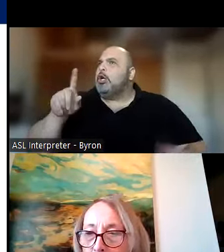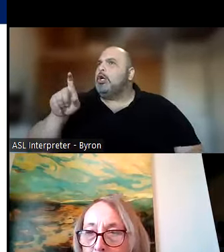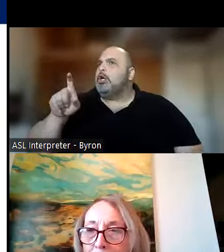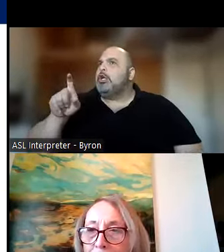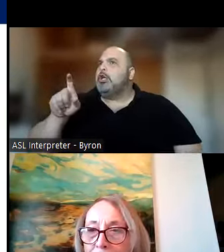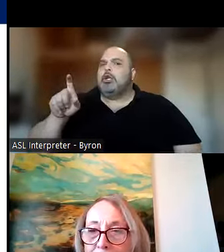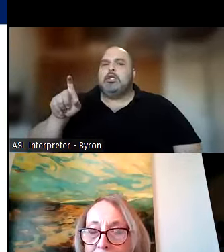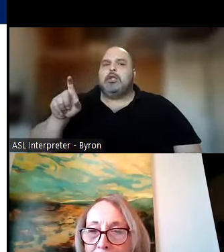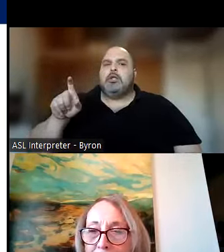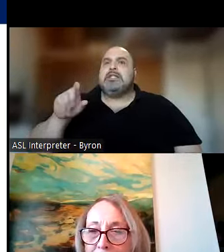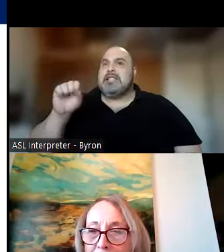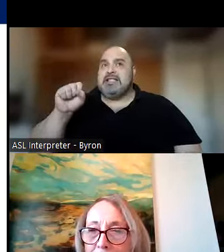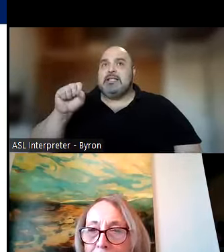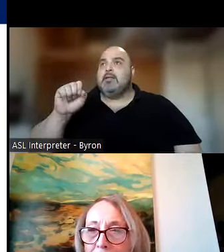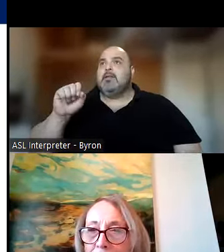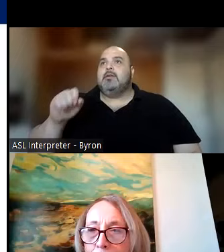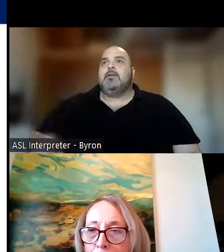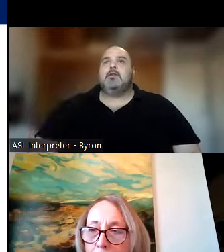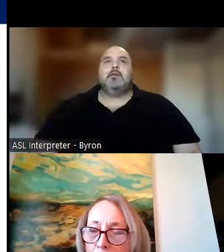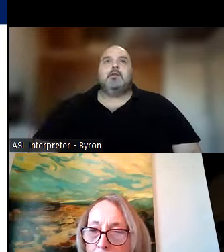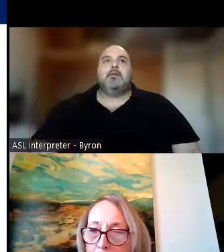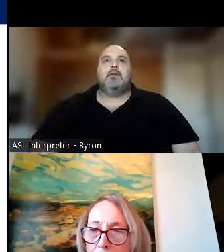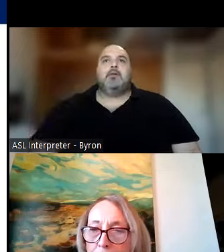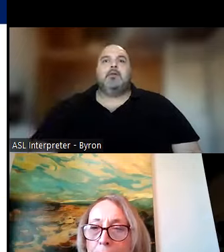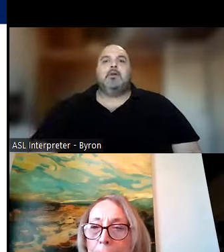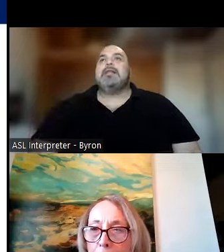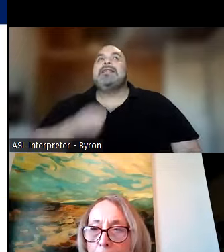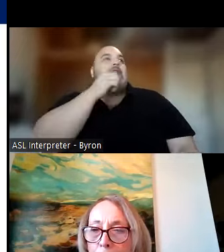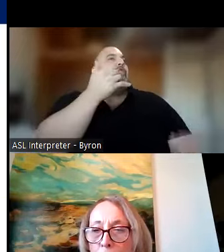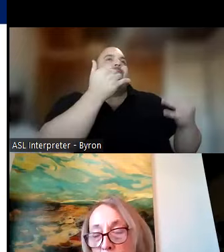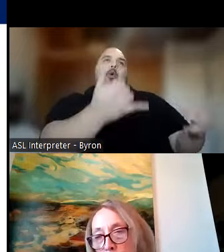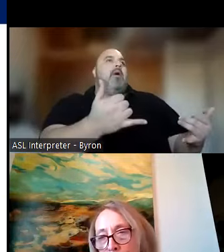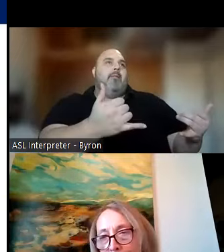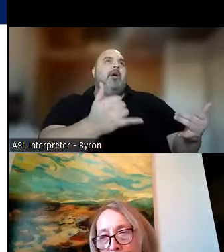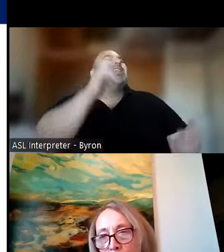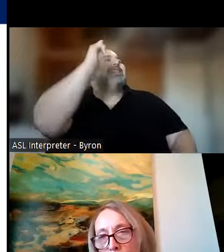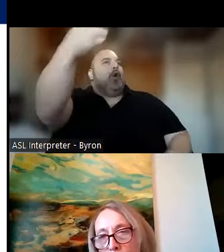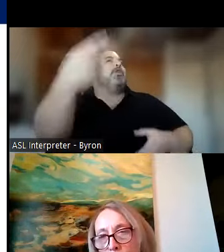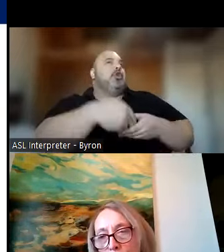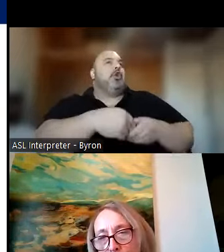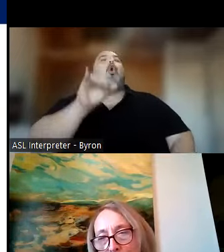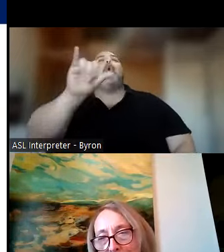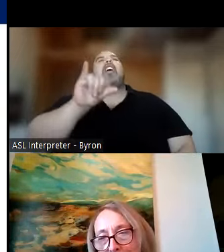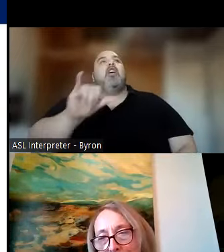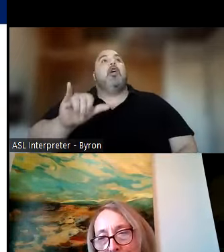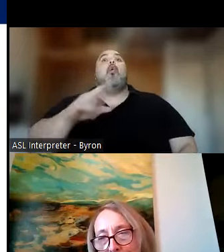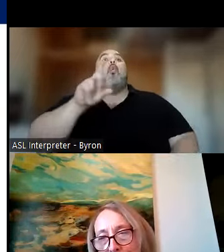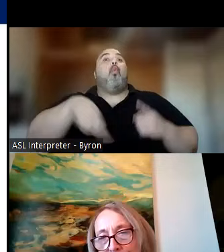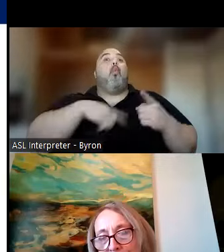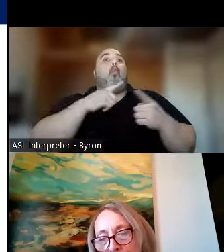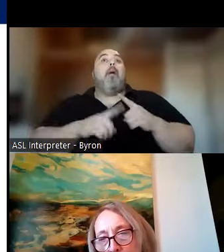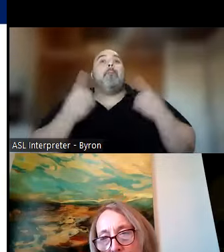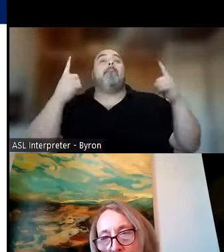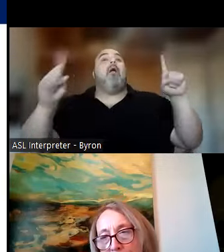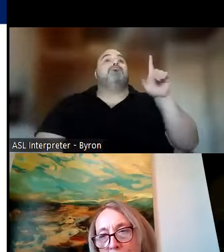Kim here? Yes? Not at the moment, but she will be joining later. She'll be here, so we'll welcome her when